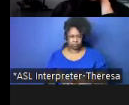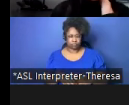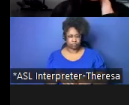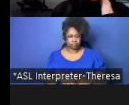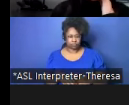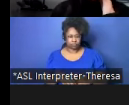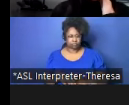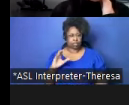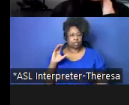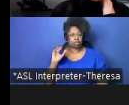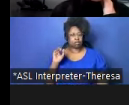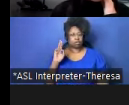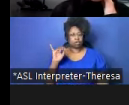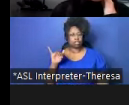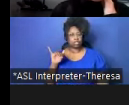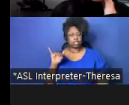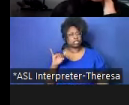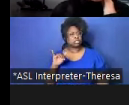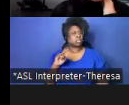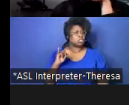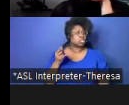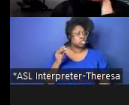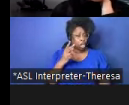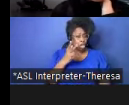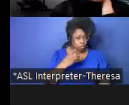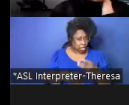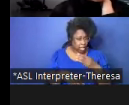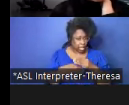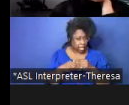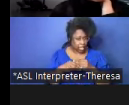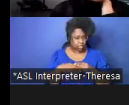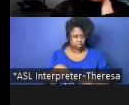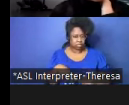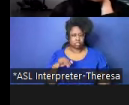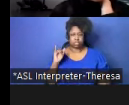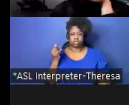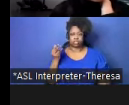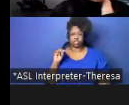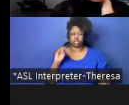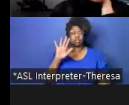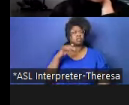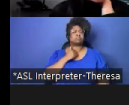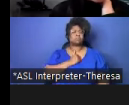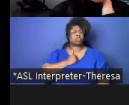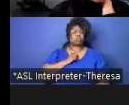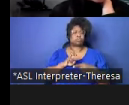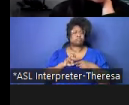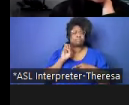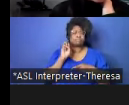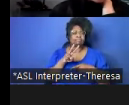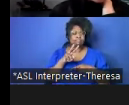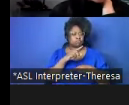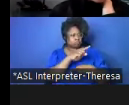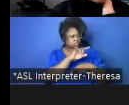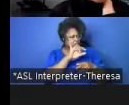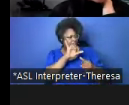John, did you have anything to add to that? Yeah, I was just sorry, the gentleman that was asking the engineer.